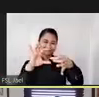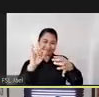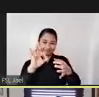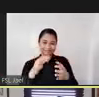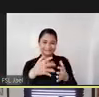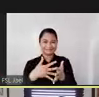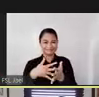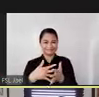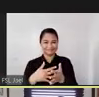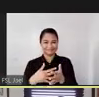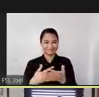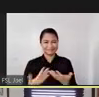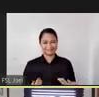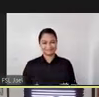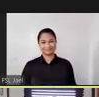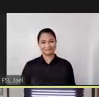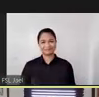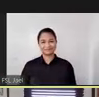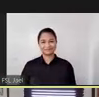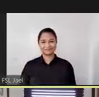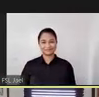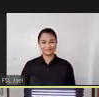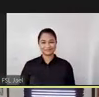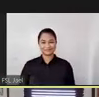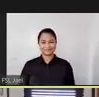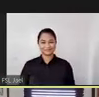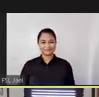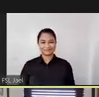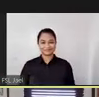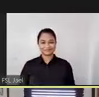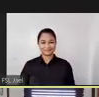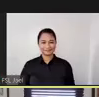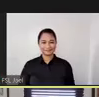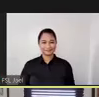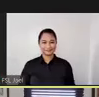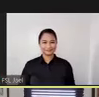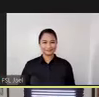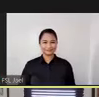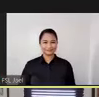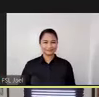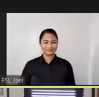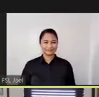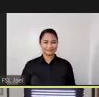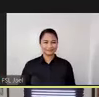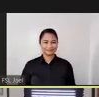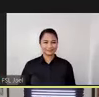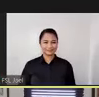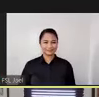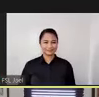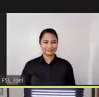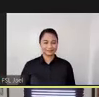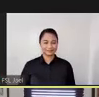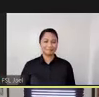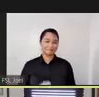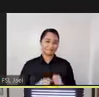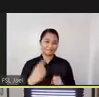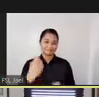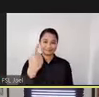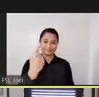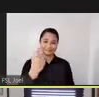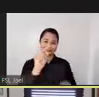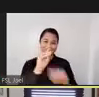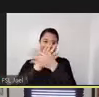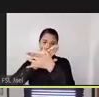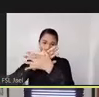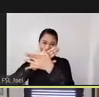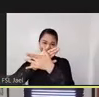So the one thing that COVID-19 has done is to put us all truly on the same boat.